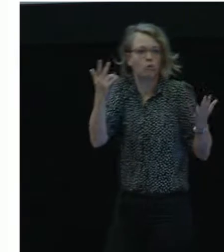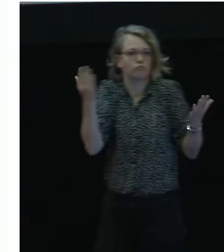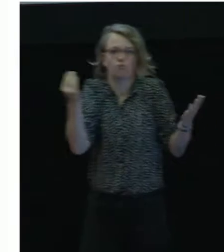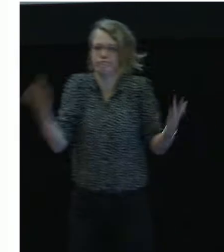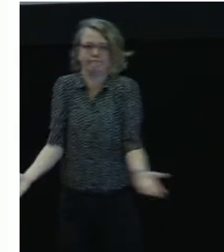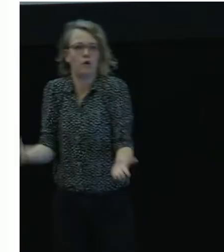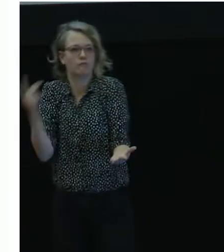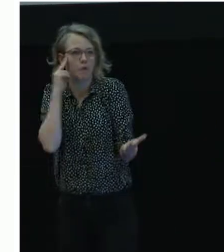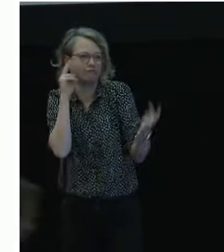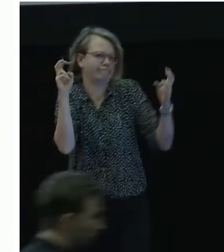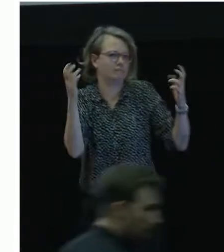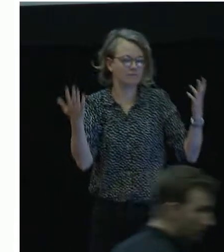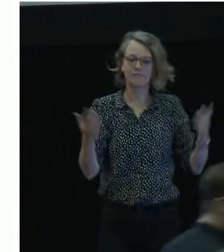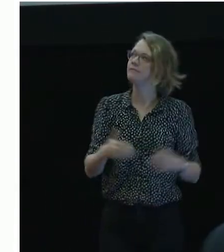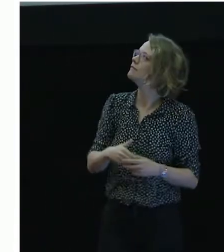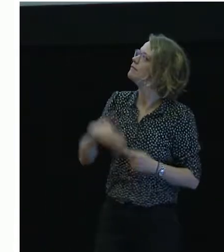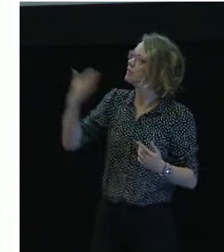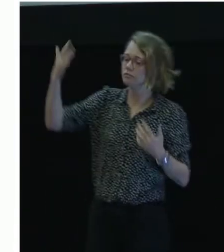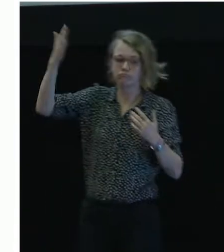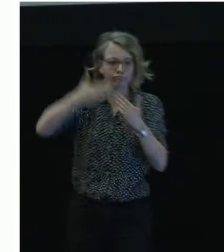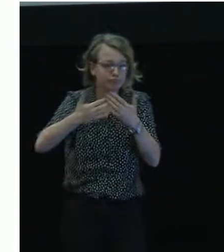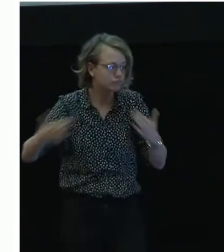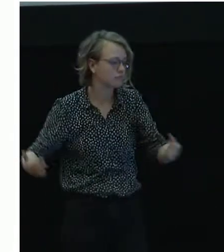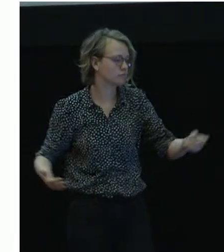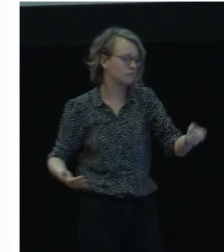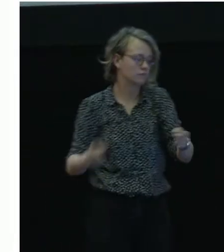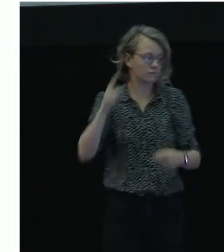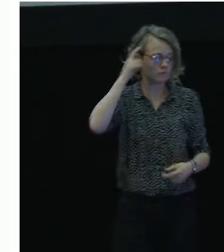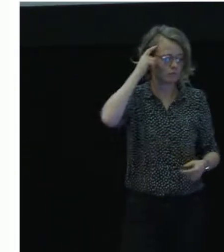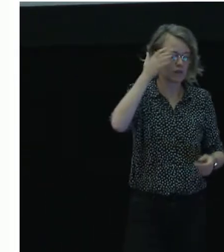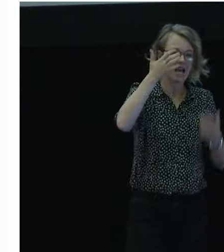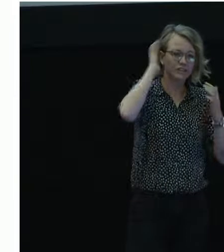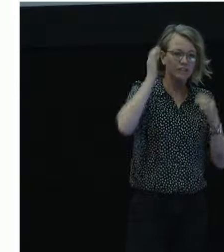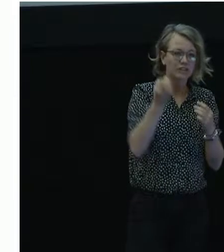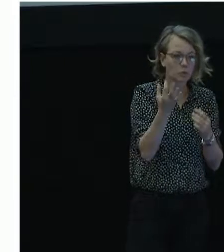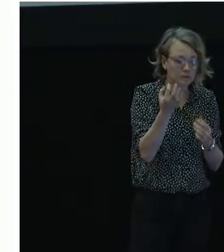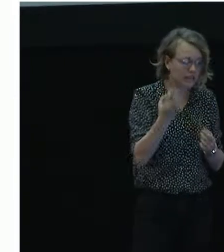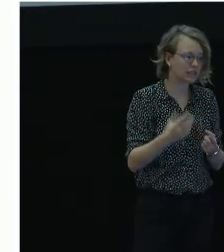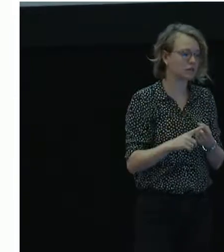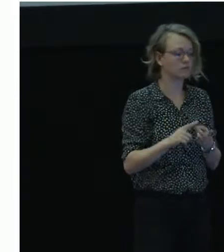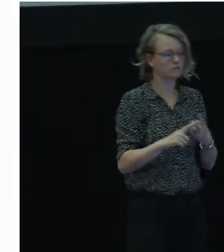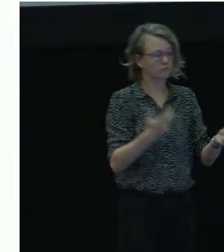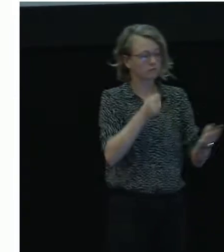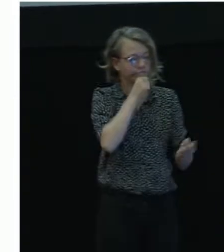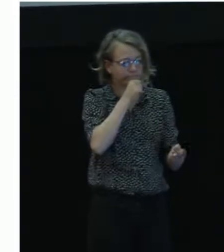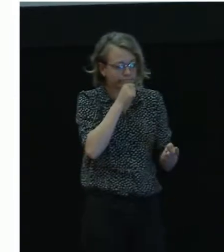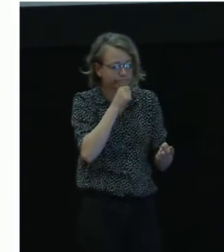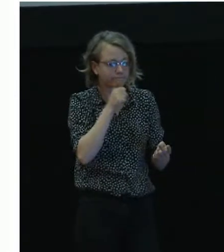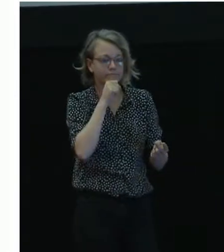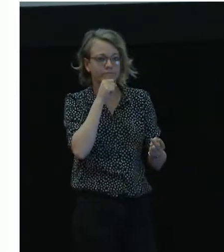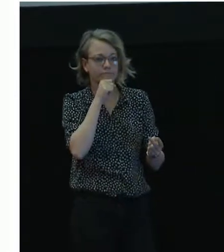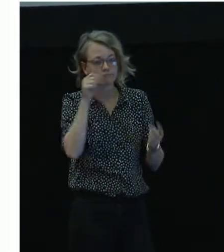There are many, many causes to deafness. So here are a few. You can become deaf